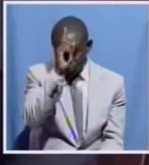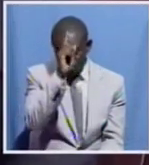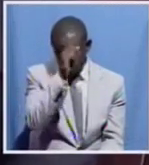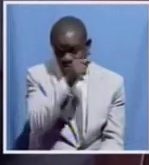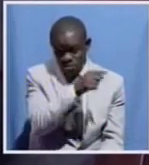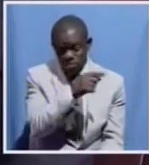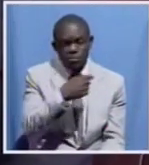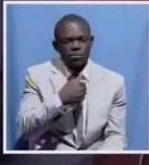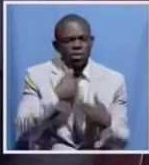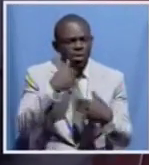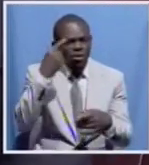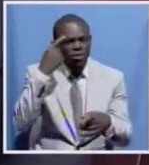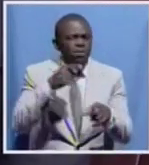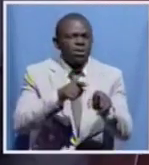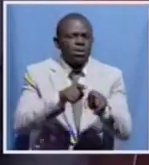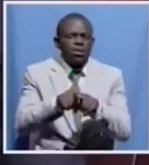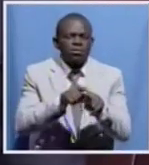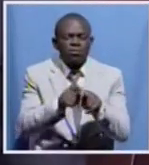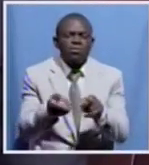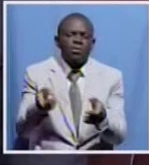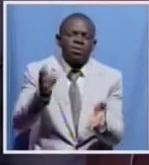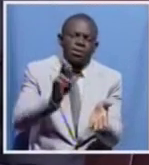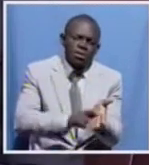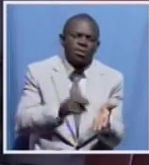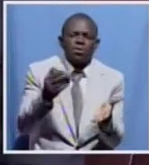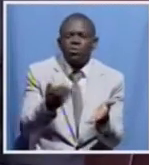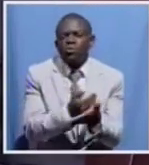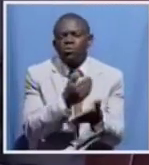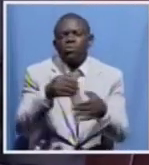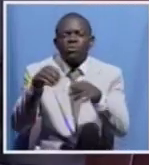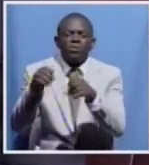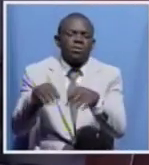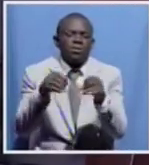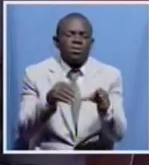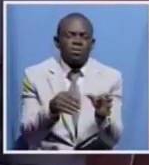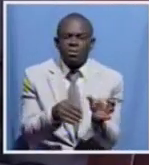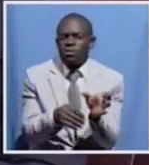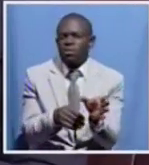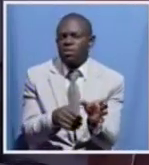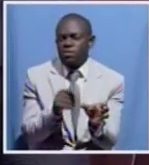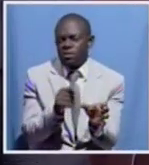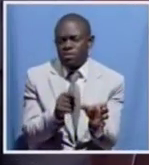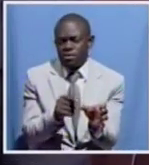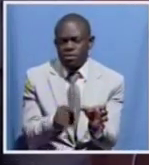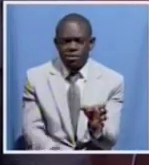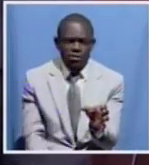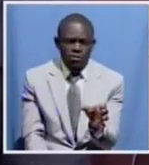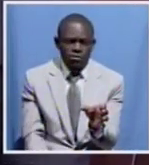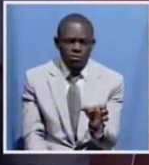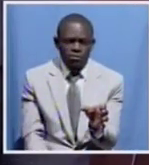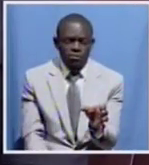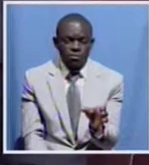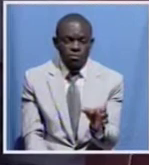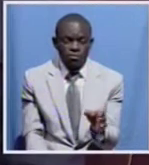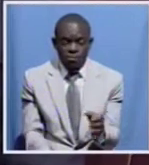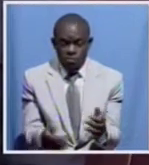sector, which is very crucial because this has reduced productivity on a very high level. We have right